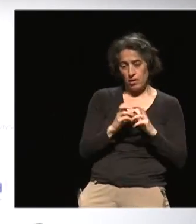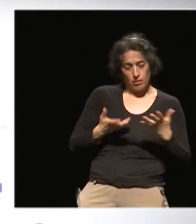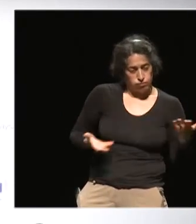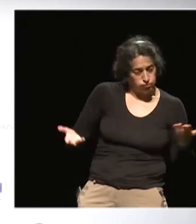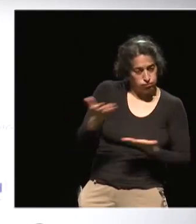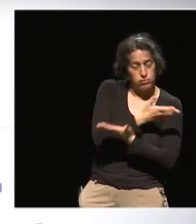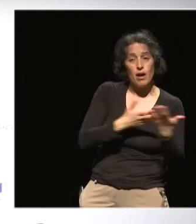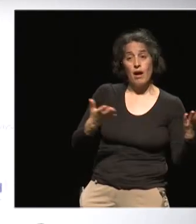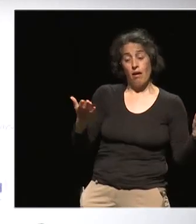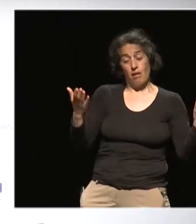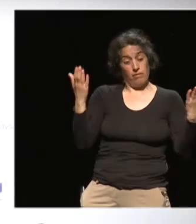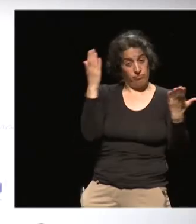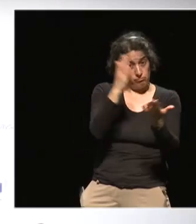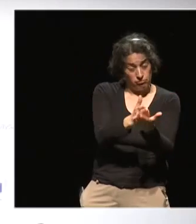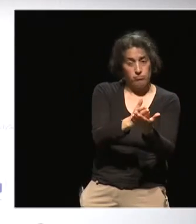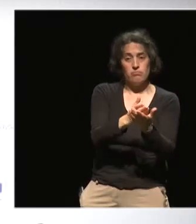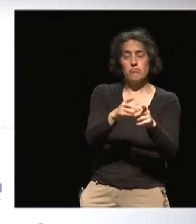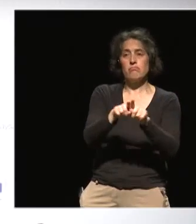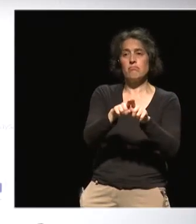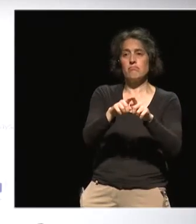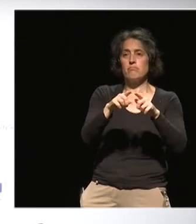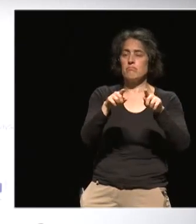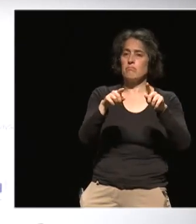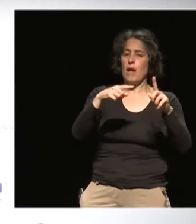INDCs will have to be built